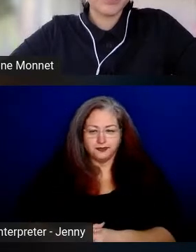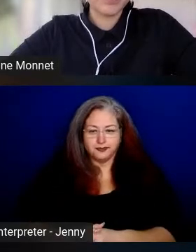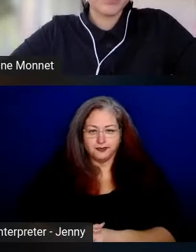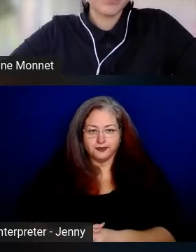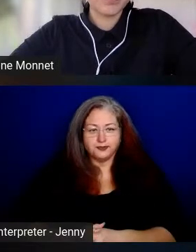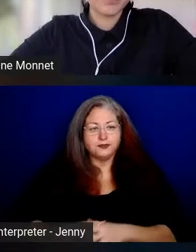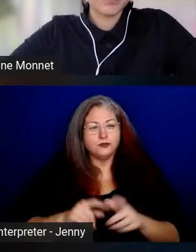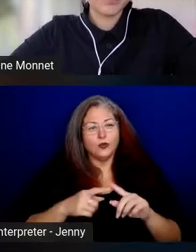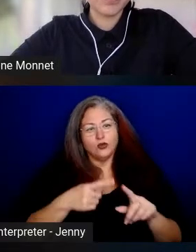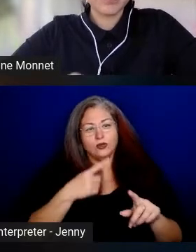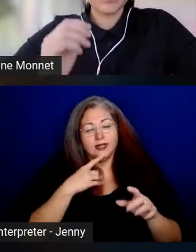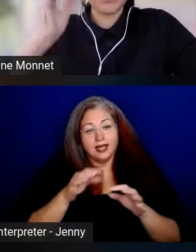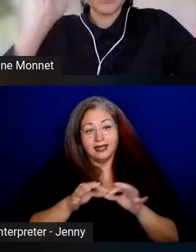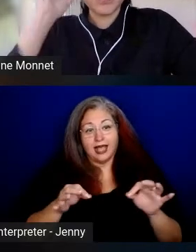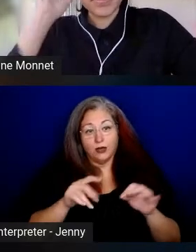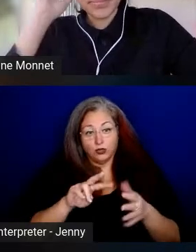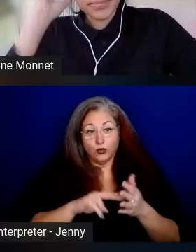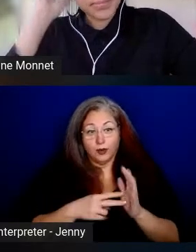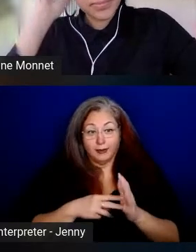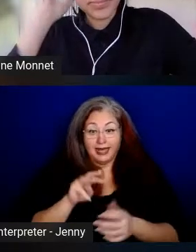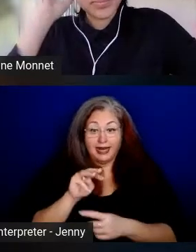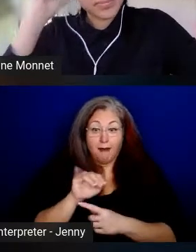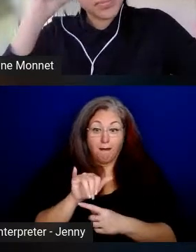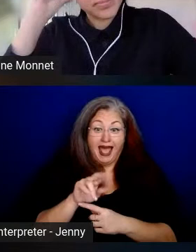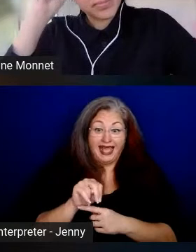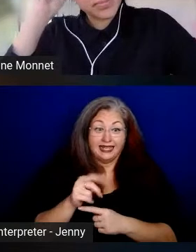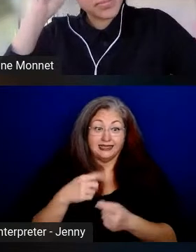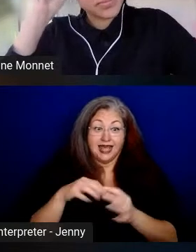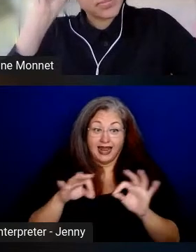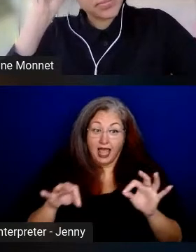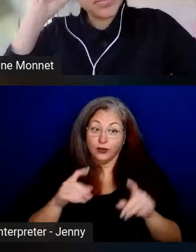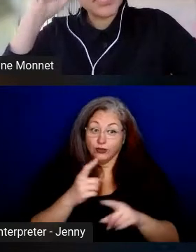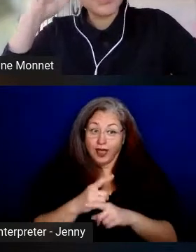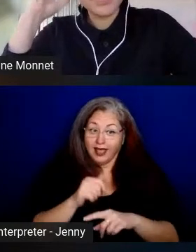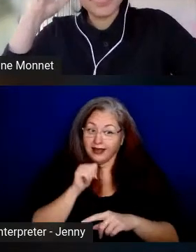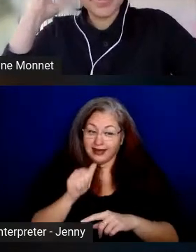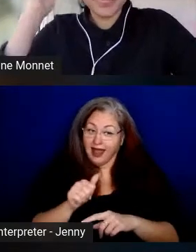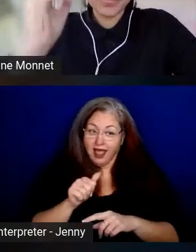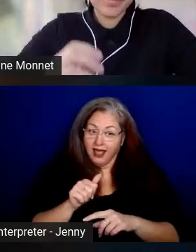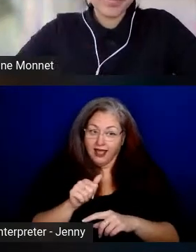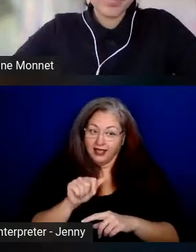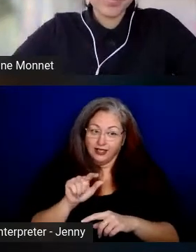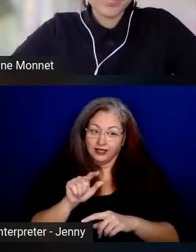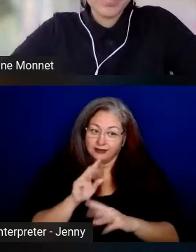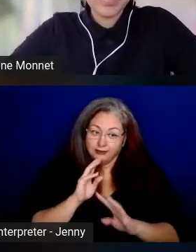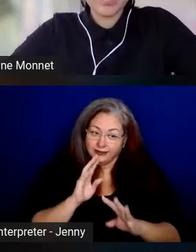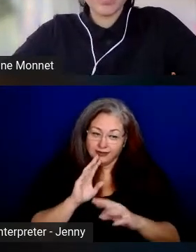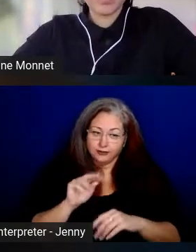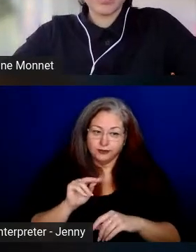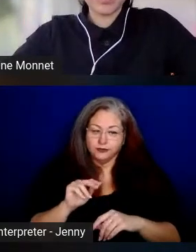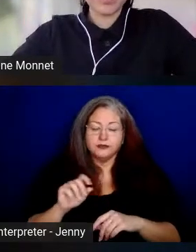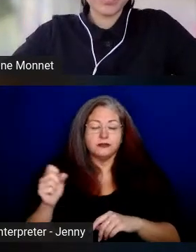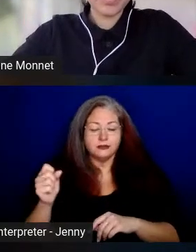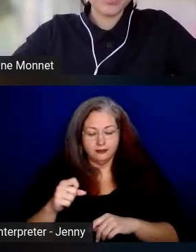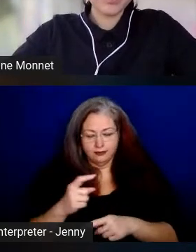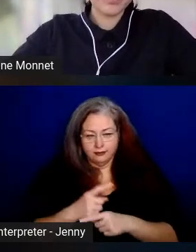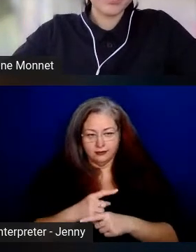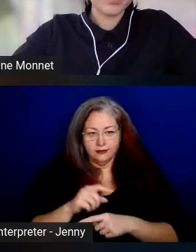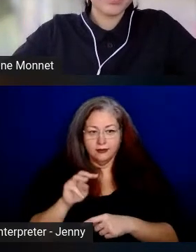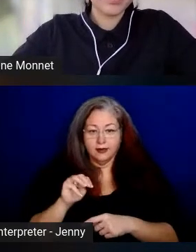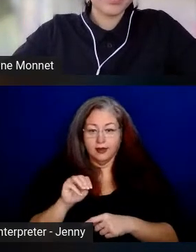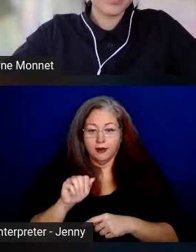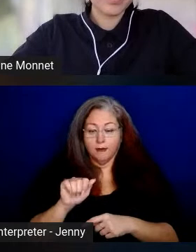And when you say the language, you mean Mayan sign language, not yes. Yet Maya. Right. Exactly. It is